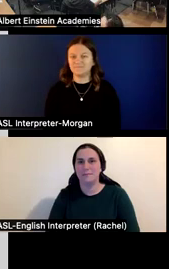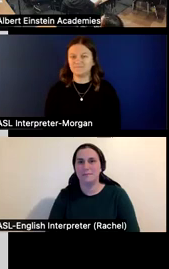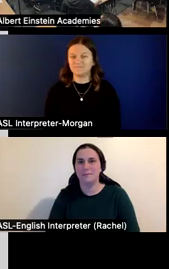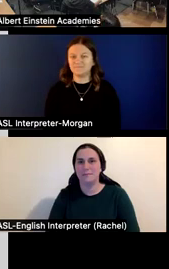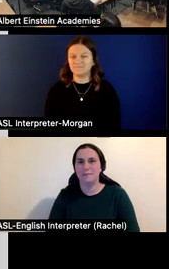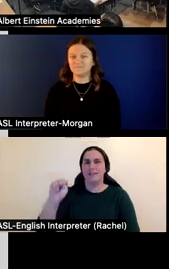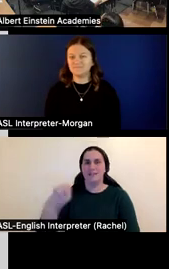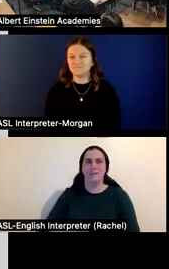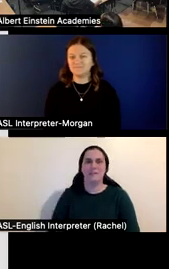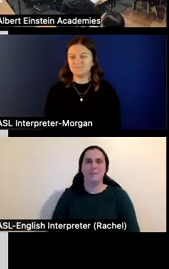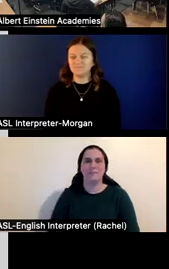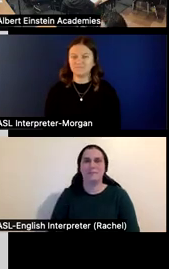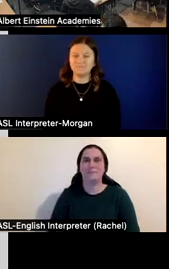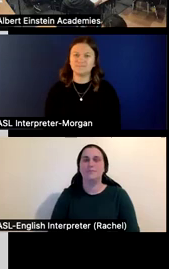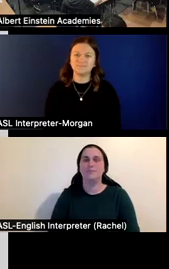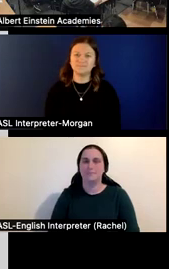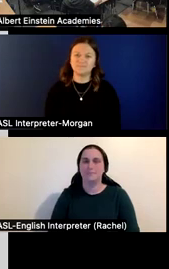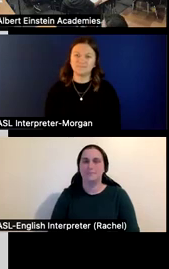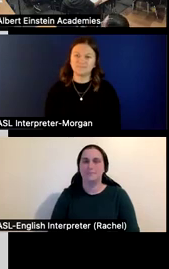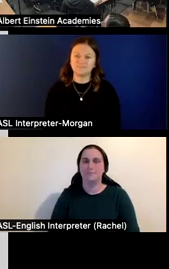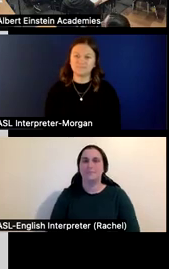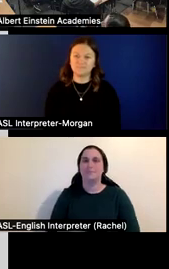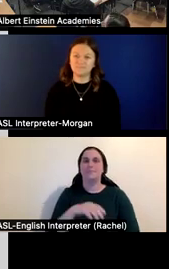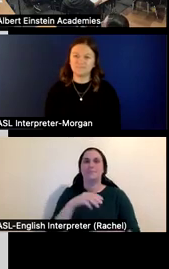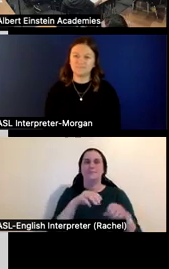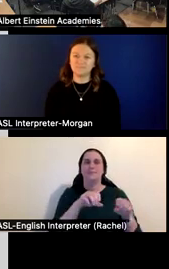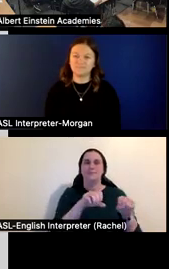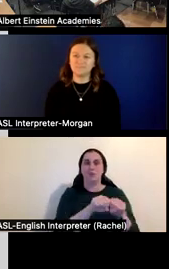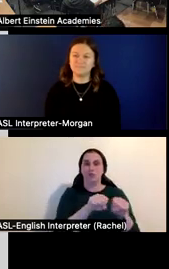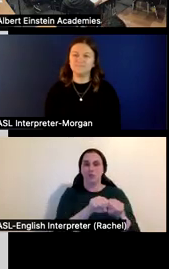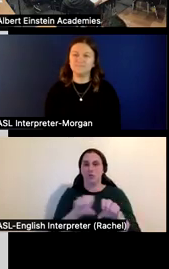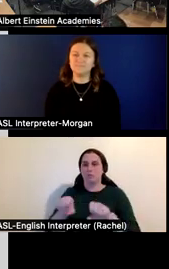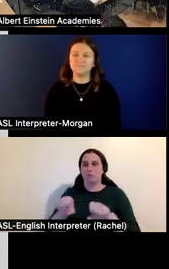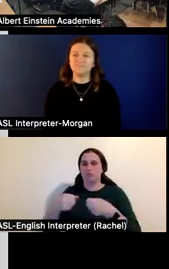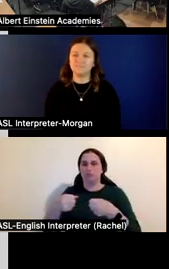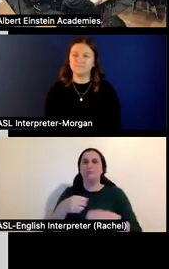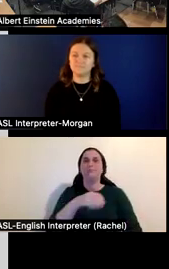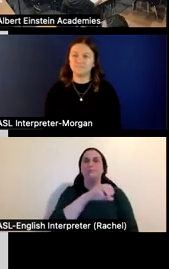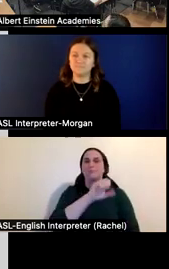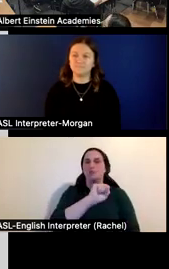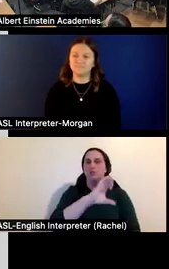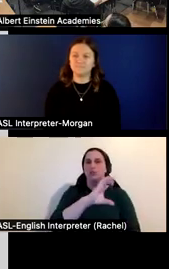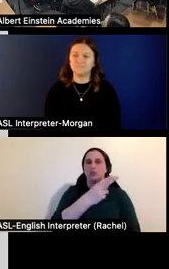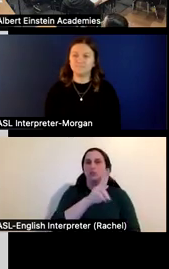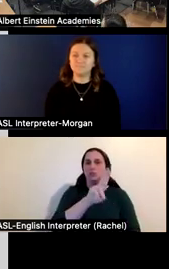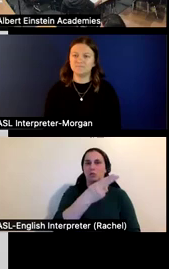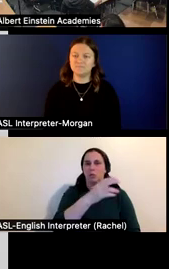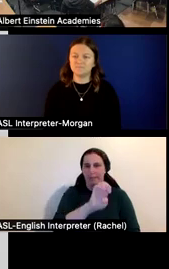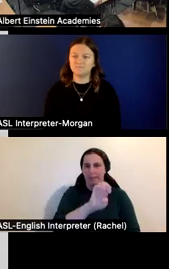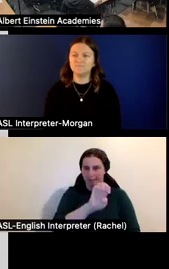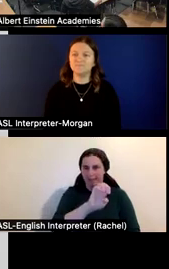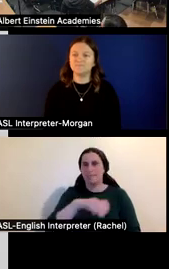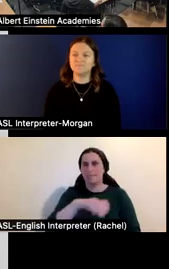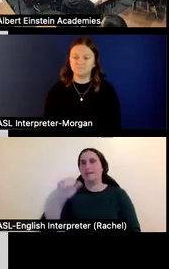Pronounce it one more time. Schuhe anziehen. Anziehen. Anziehen. Anziehen. You have to write it like I